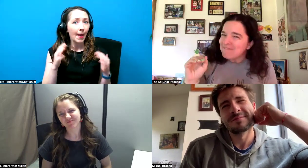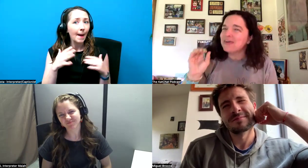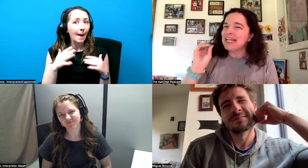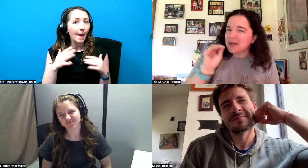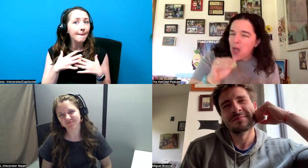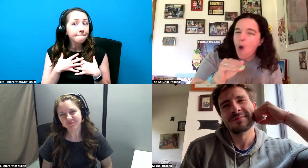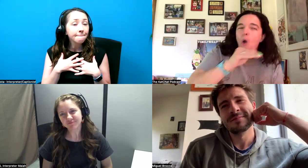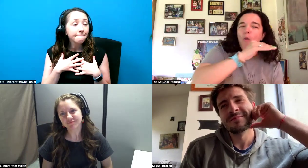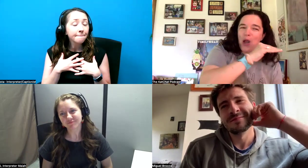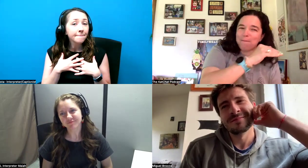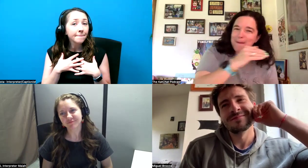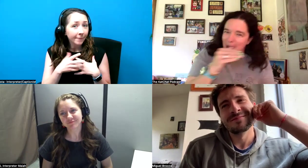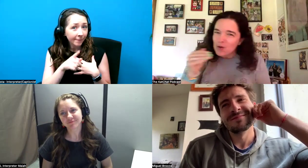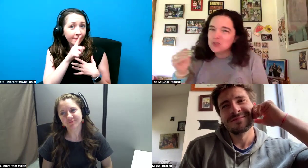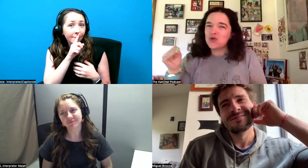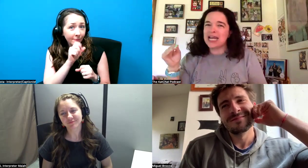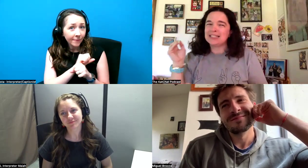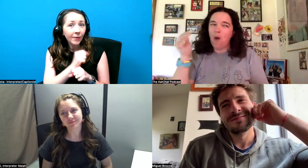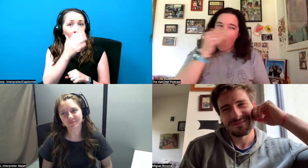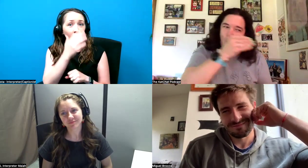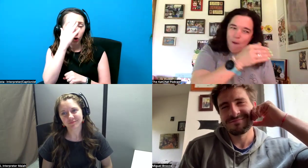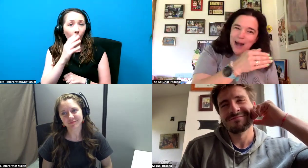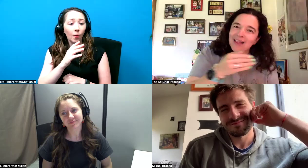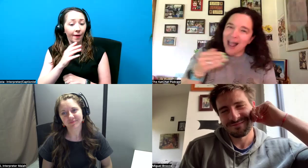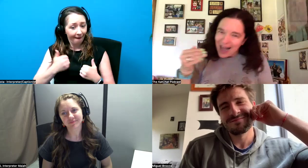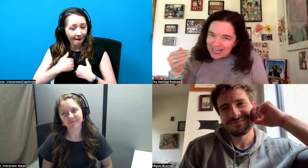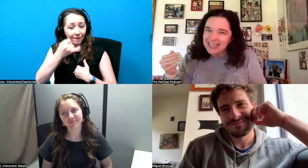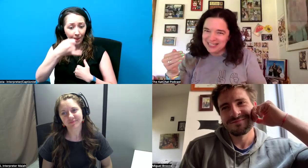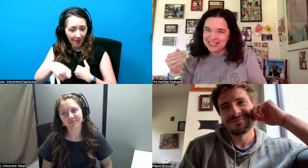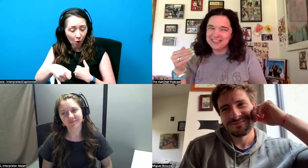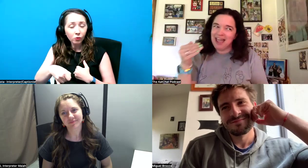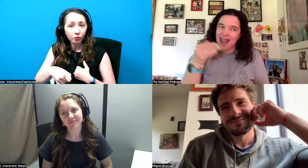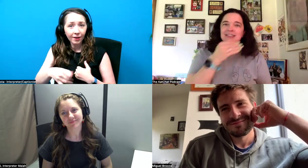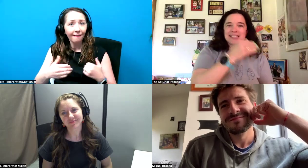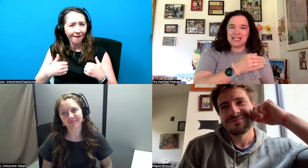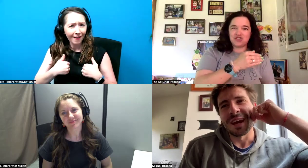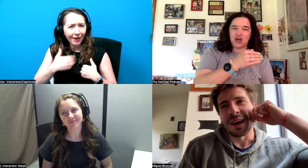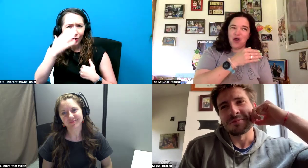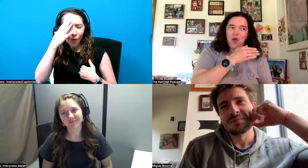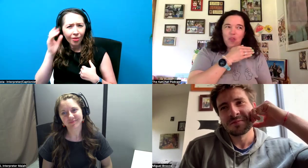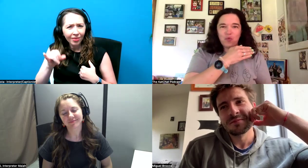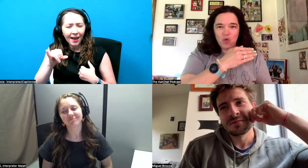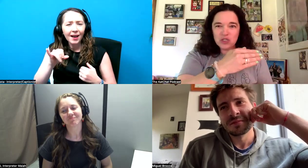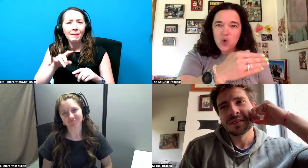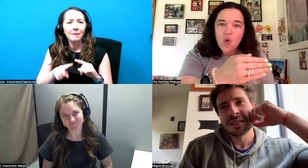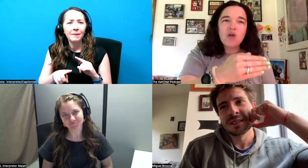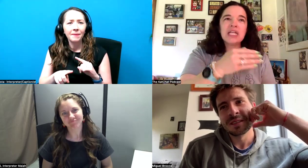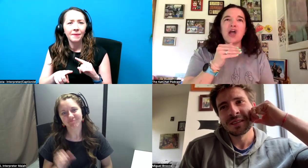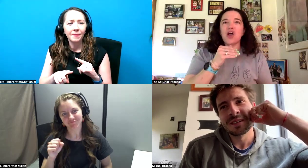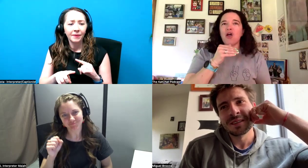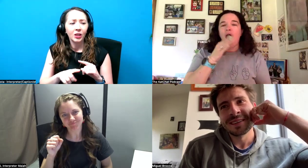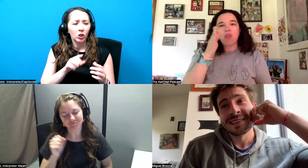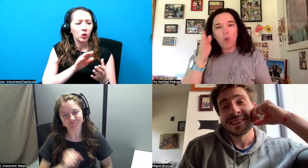I definitely know where my boundaries or my line is as the teacher. yeah, Through the